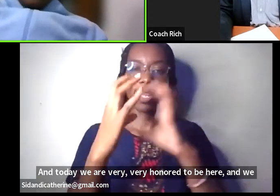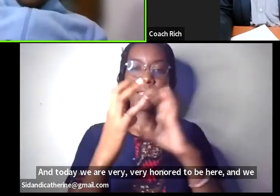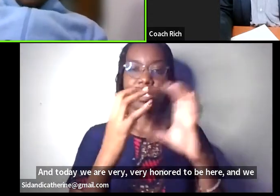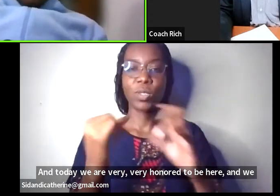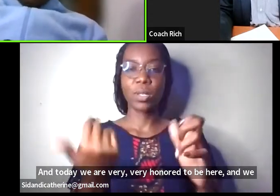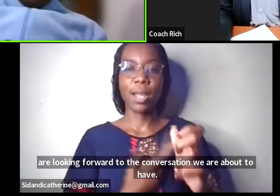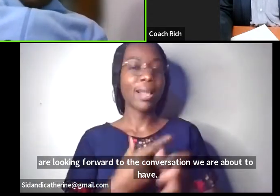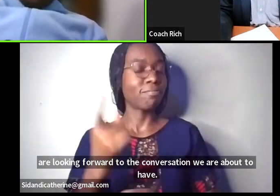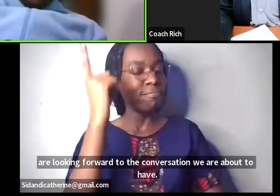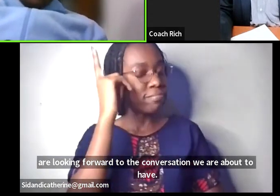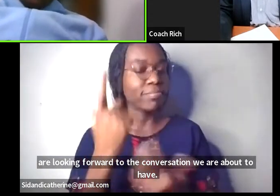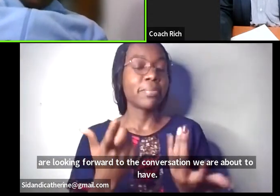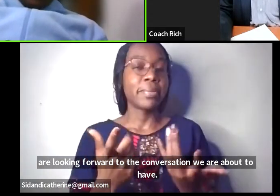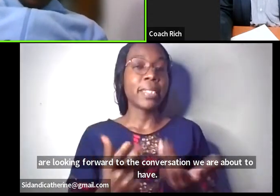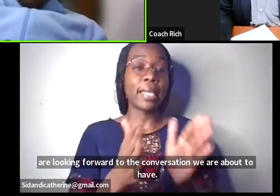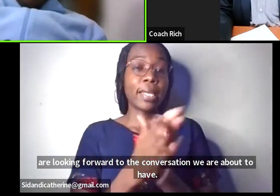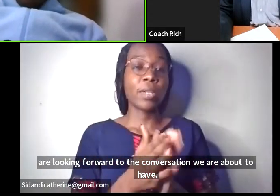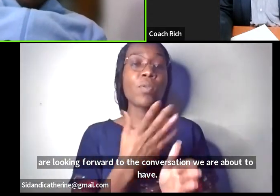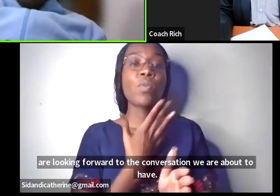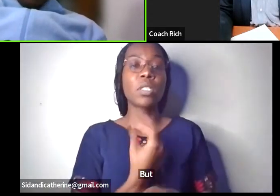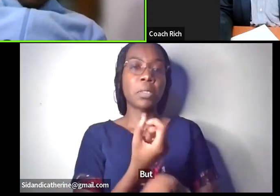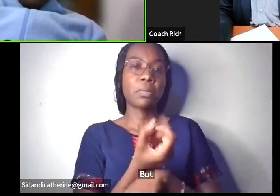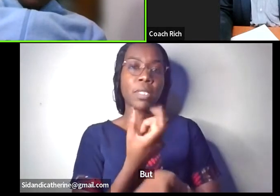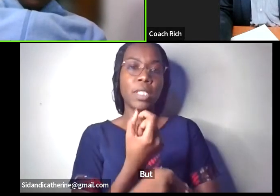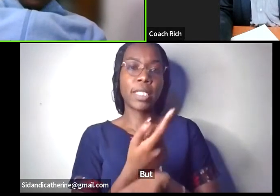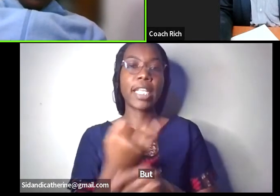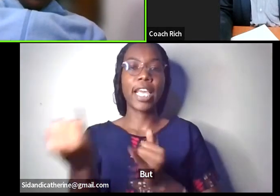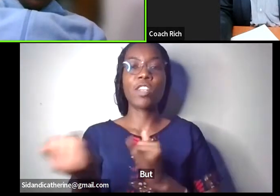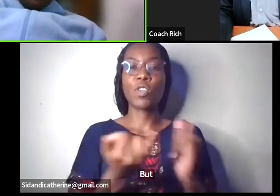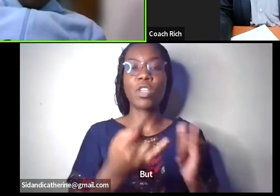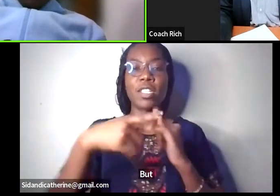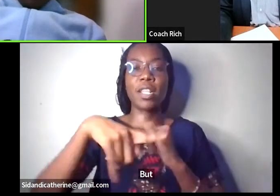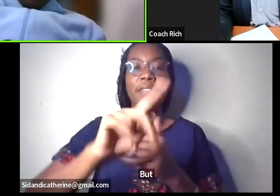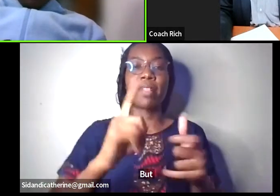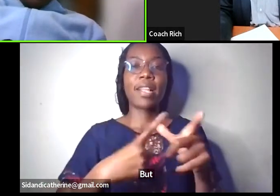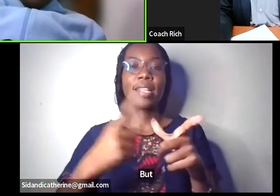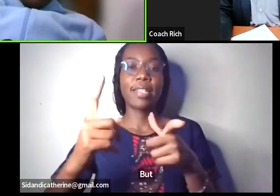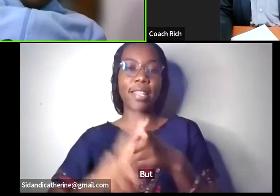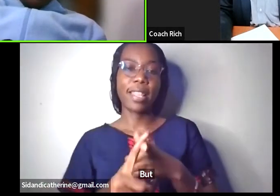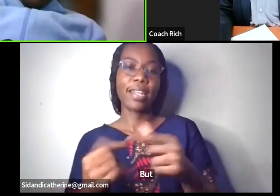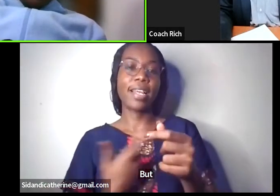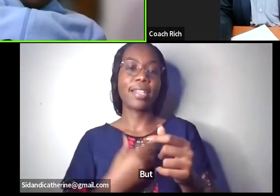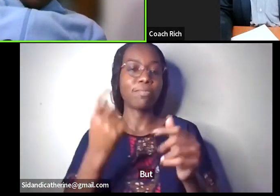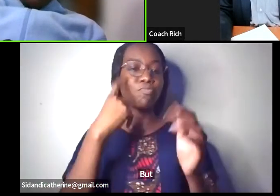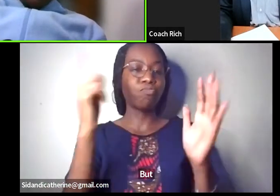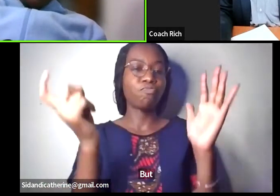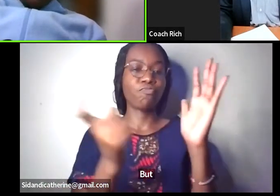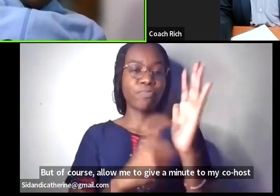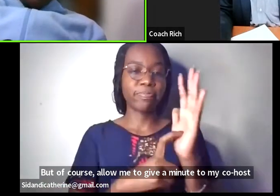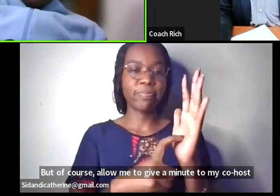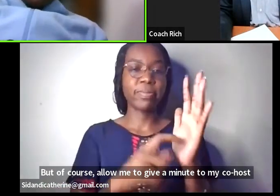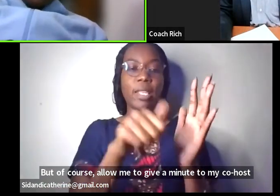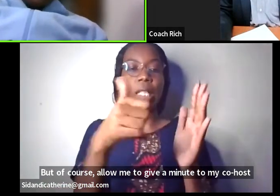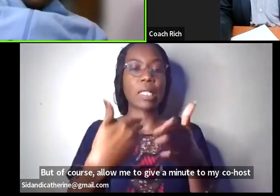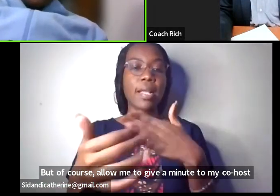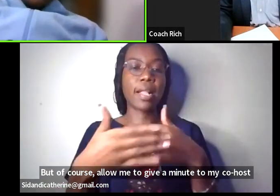of course, allow me to give a minute to my co-host to introduce himself, and then we will, of course, recognize the presence of our sign